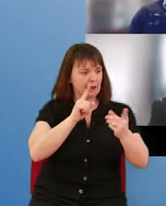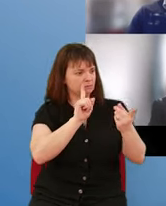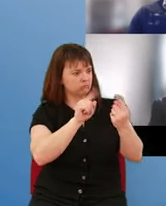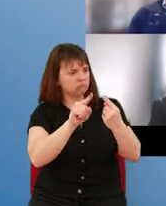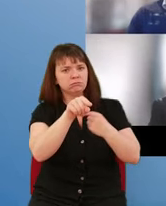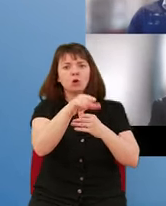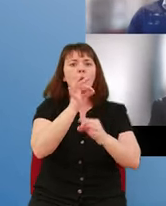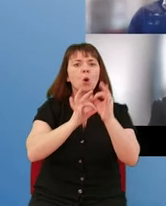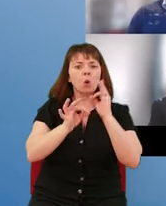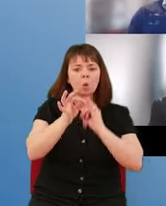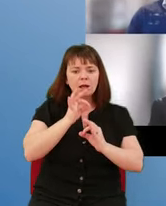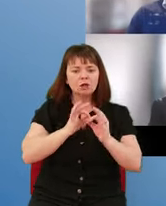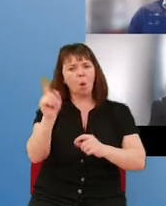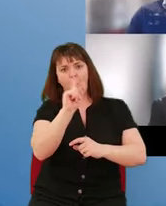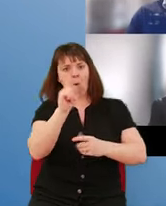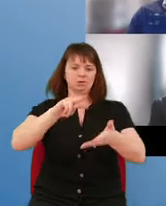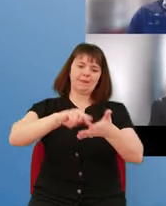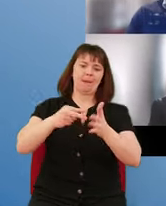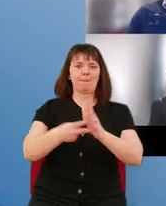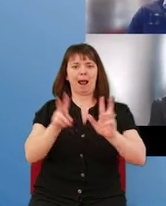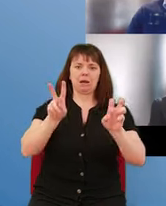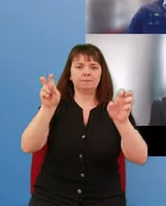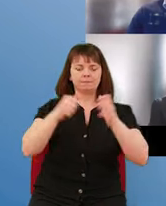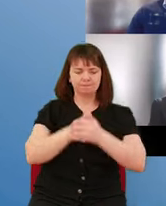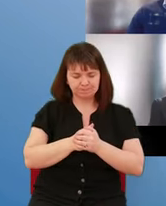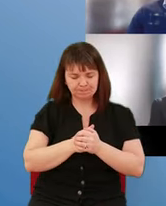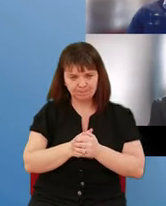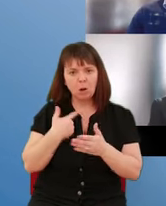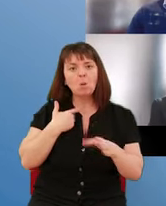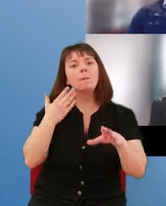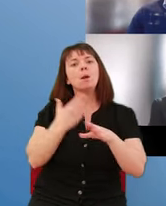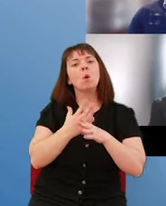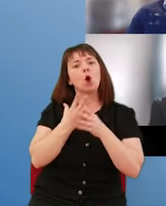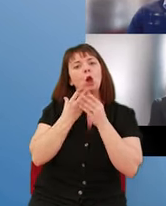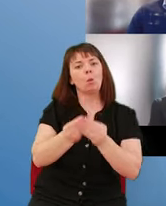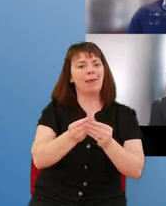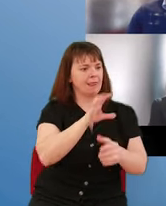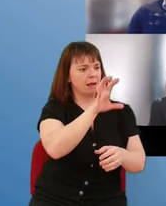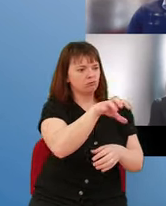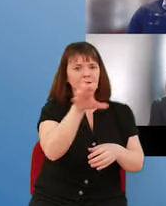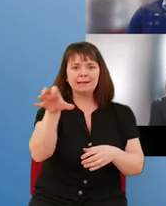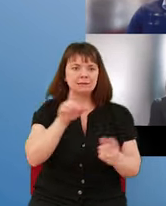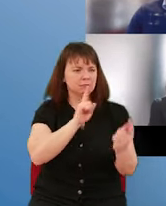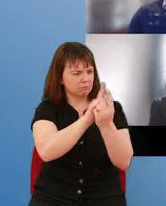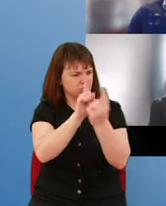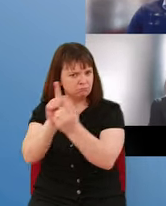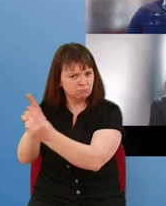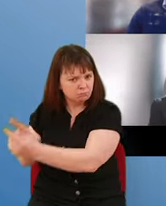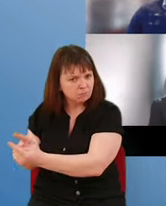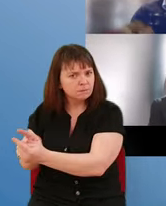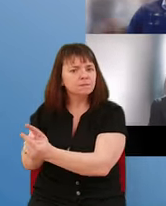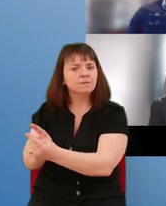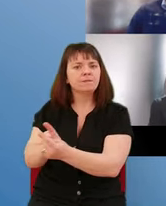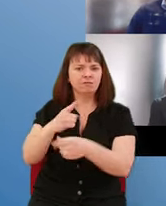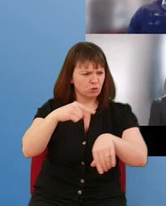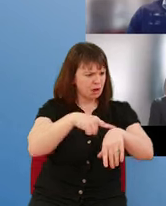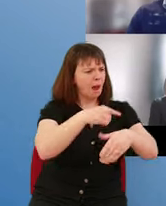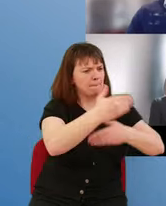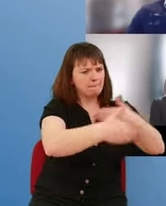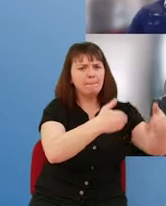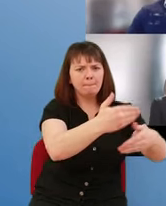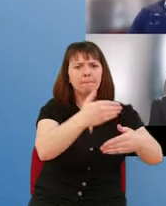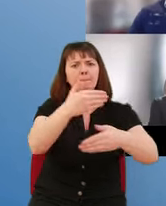from Q1 to be able to answer those questions. So I'm looking forward to the committee meetings in Q1 now